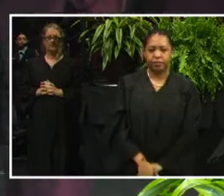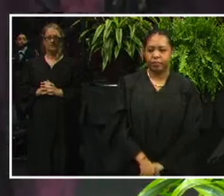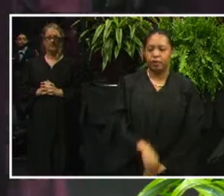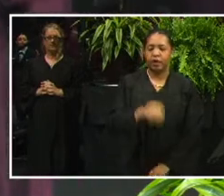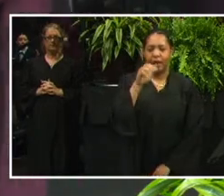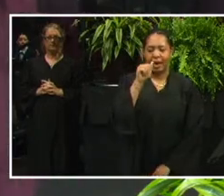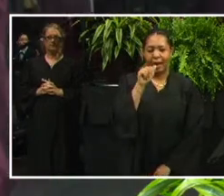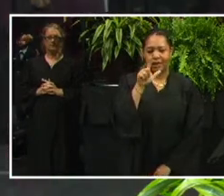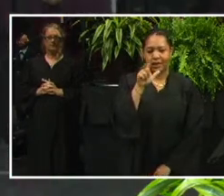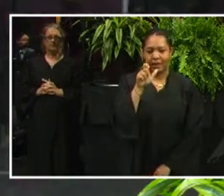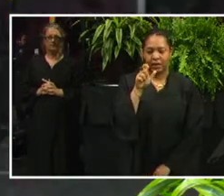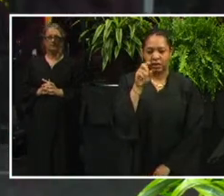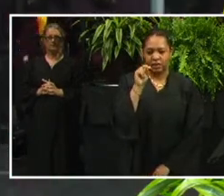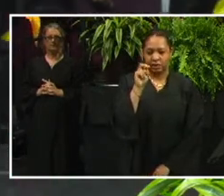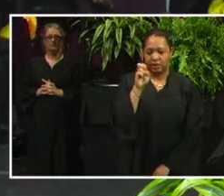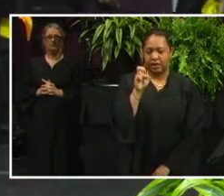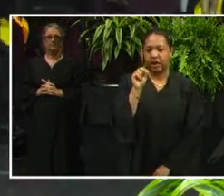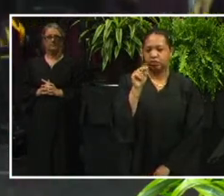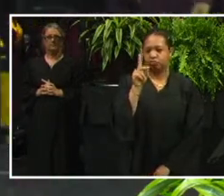Alexandria Maureen Stafford.